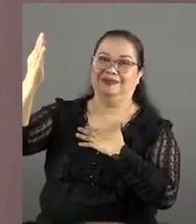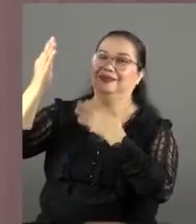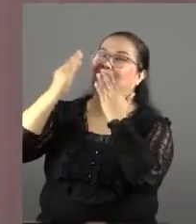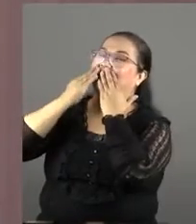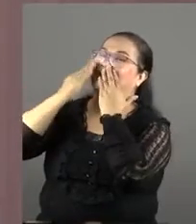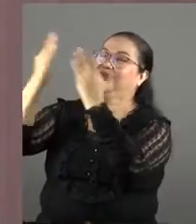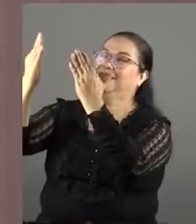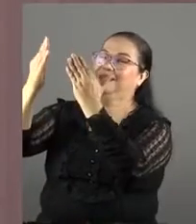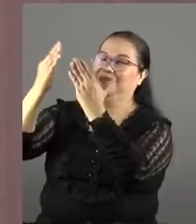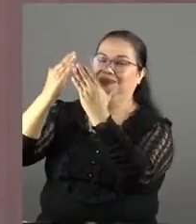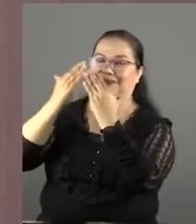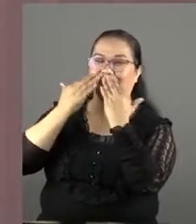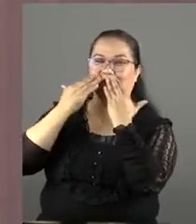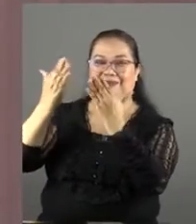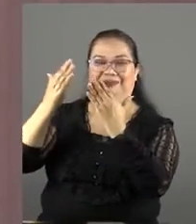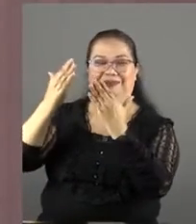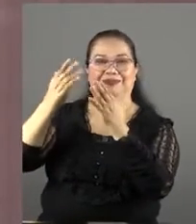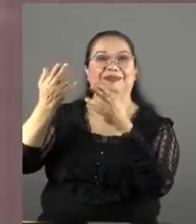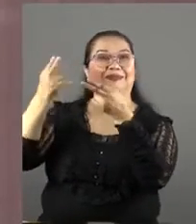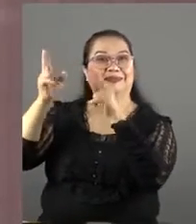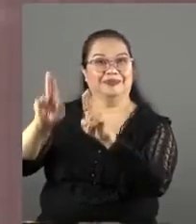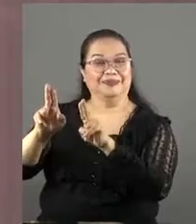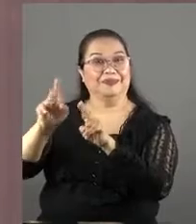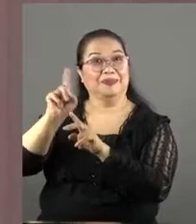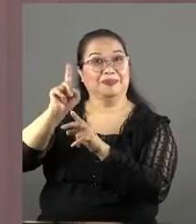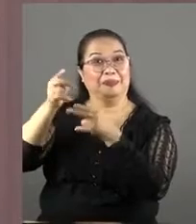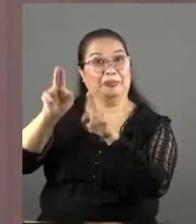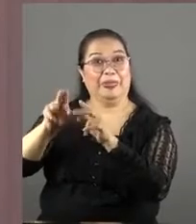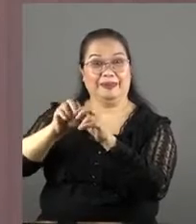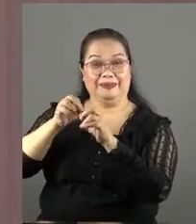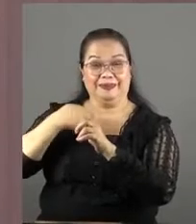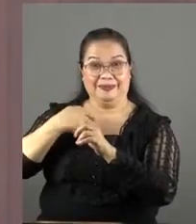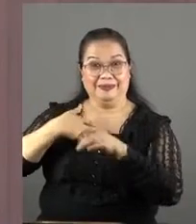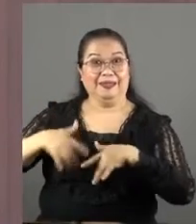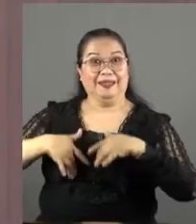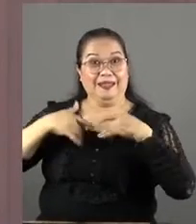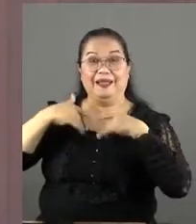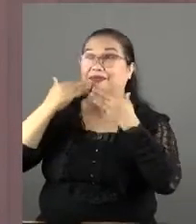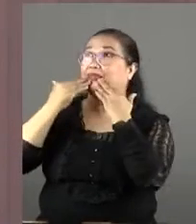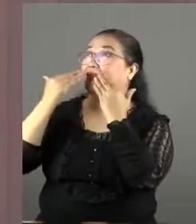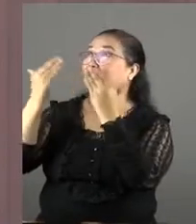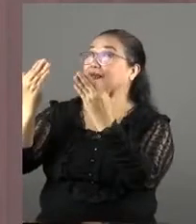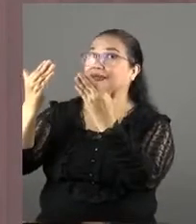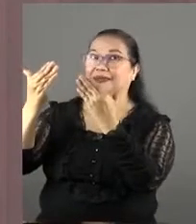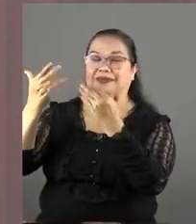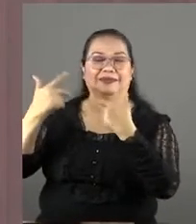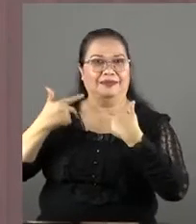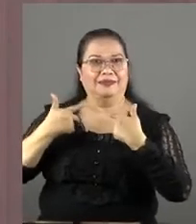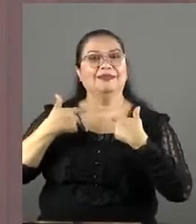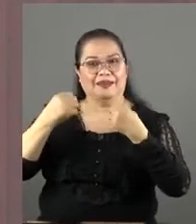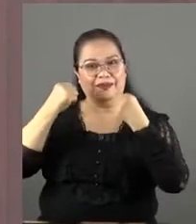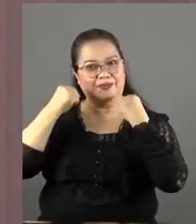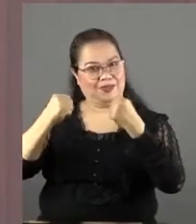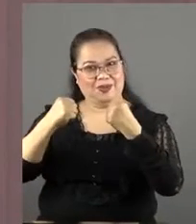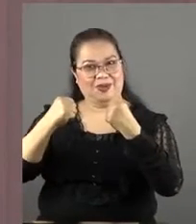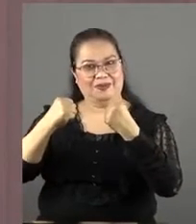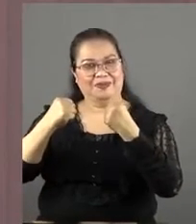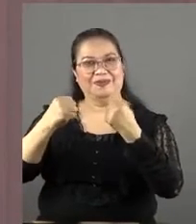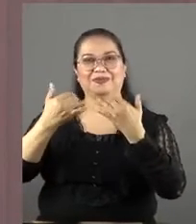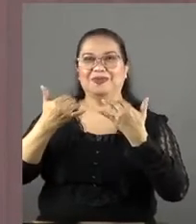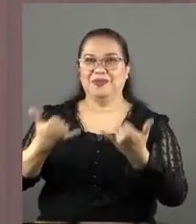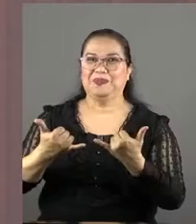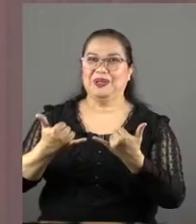Thank you, Lord. You know what happens when I live in gratitude? I have strength for the